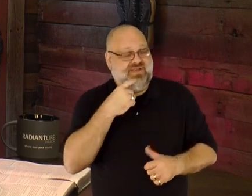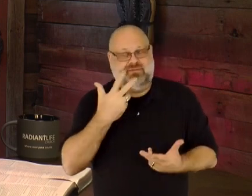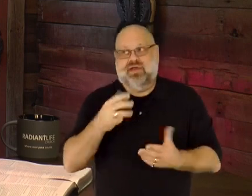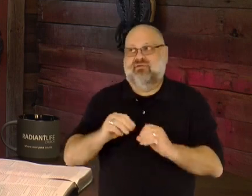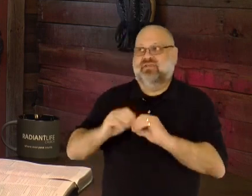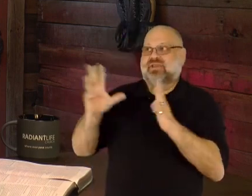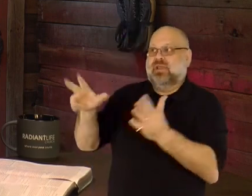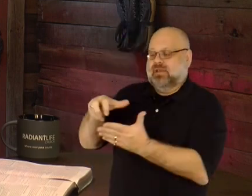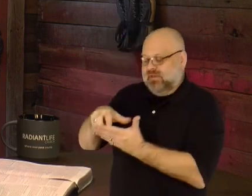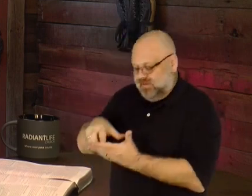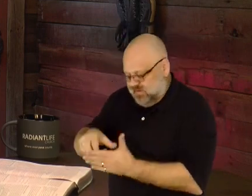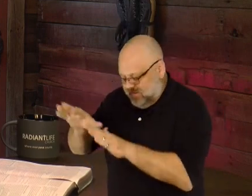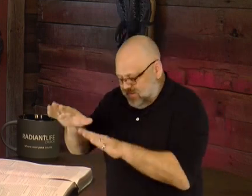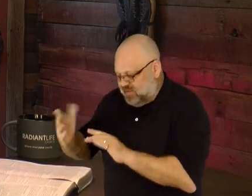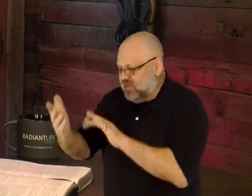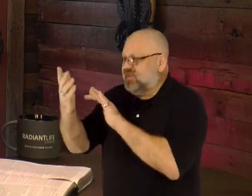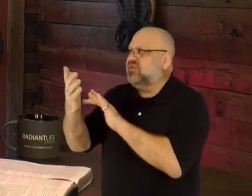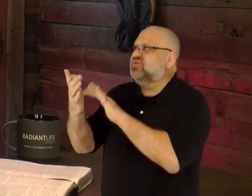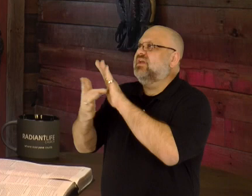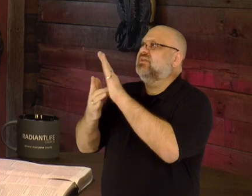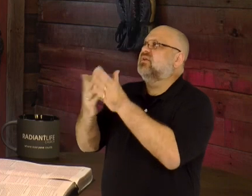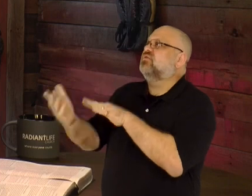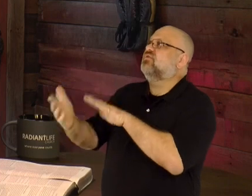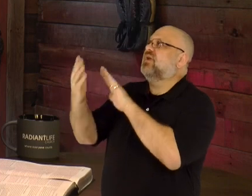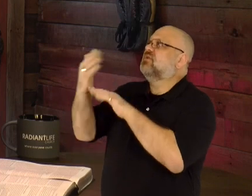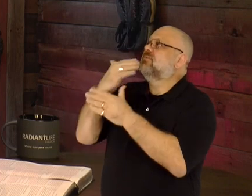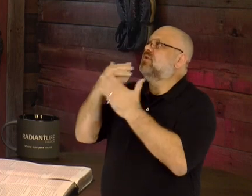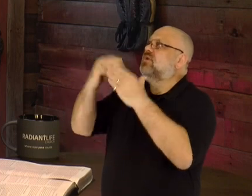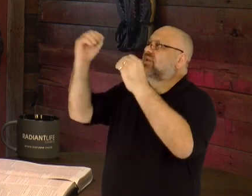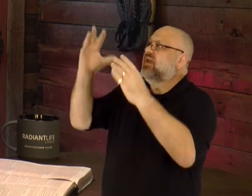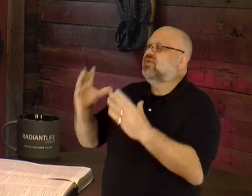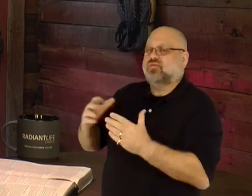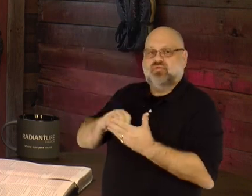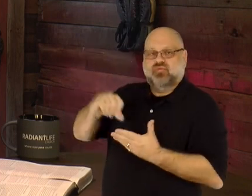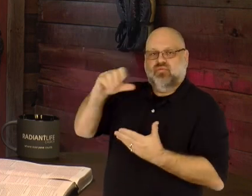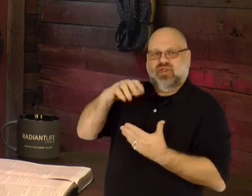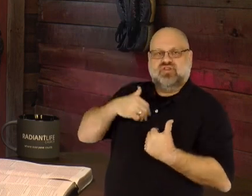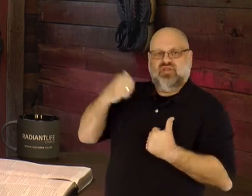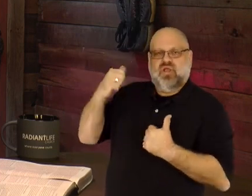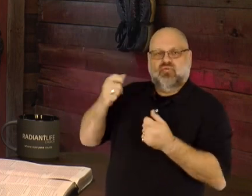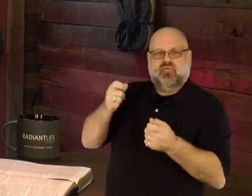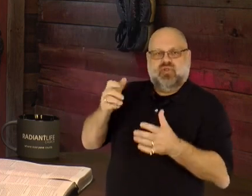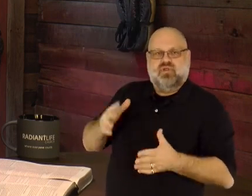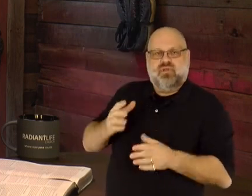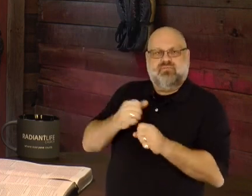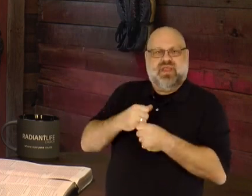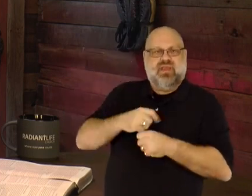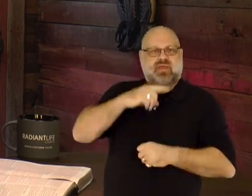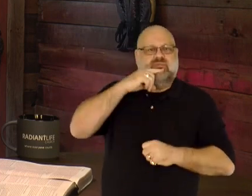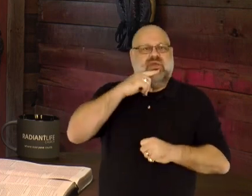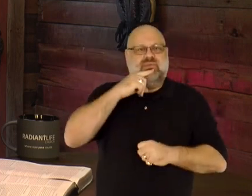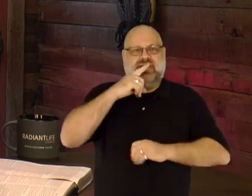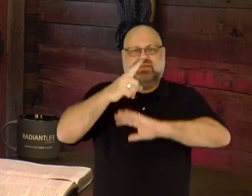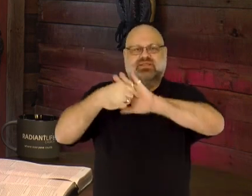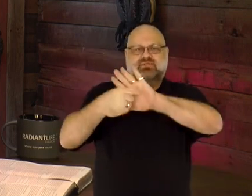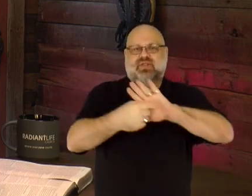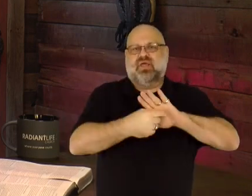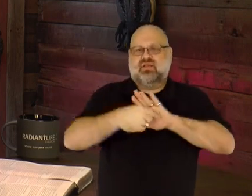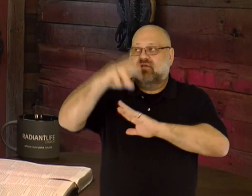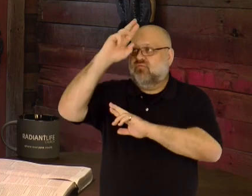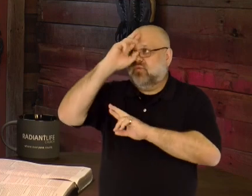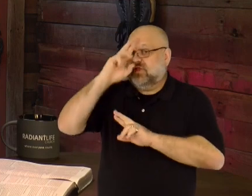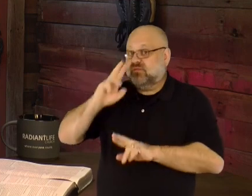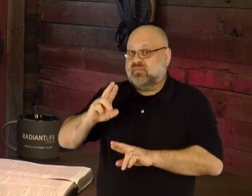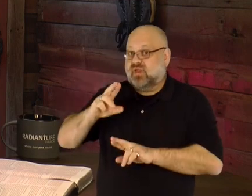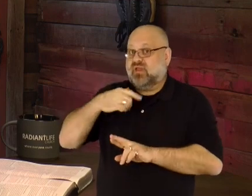before Jesus and addressing him as good teacher, the rich young ruler made a public display of respect